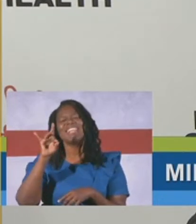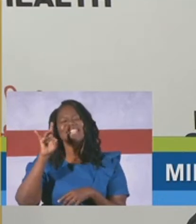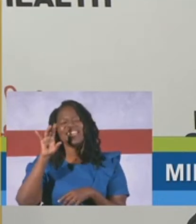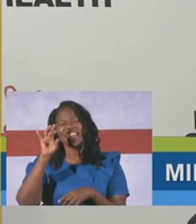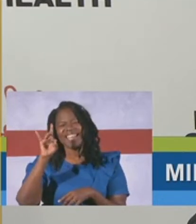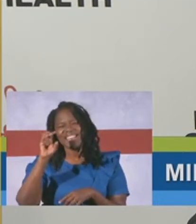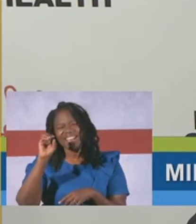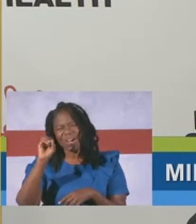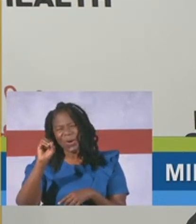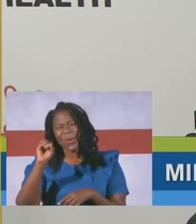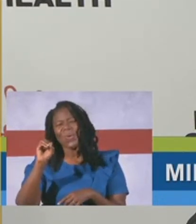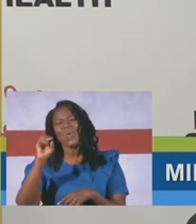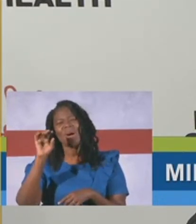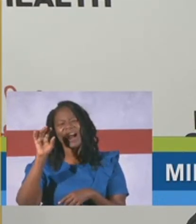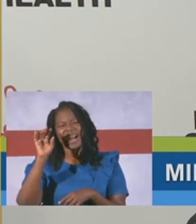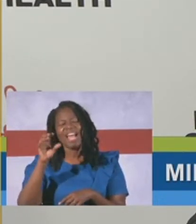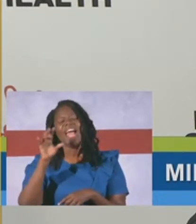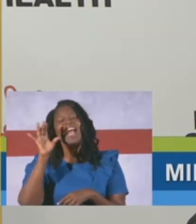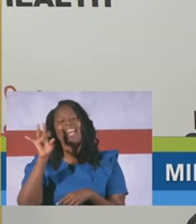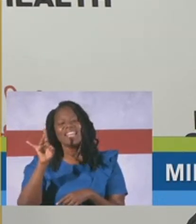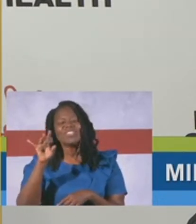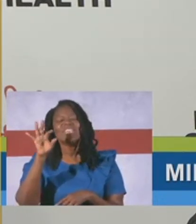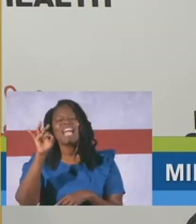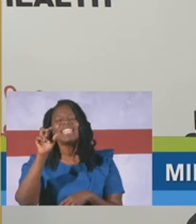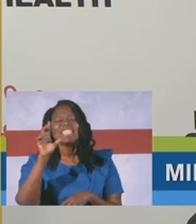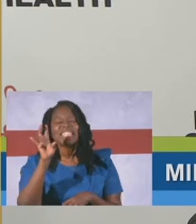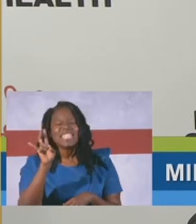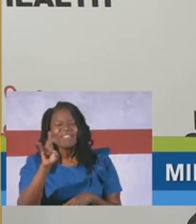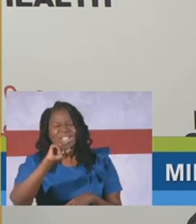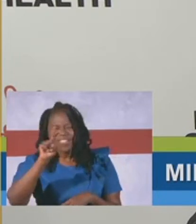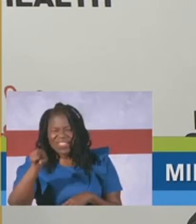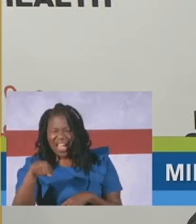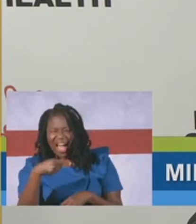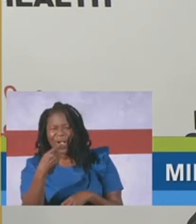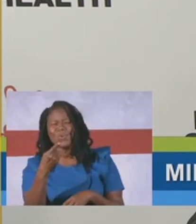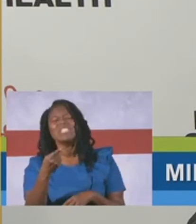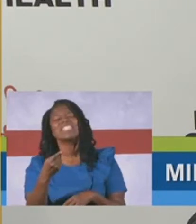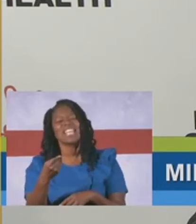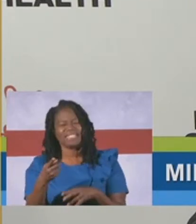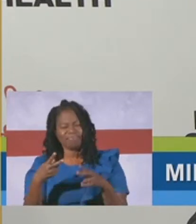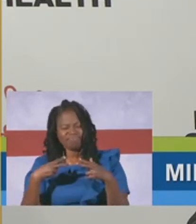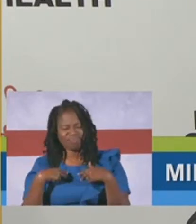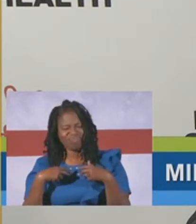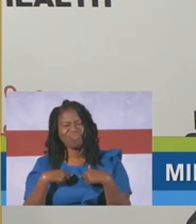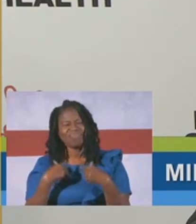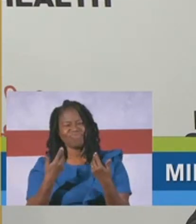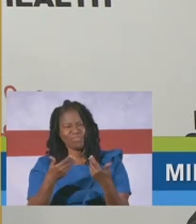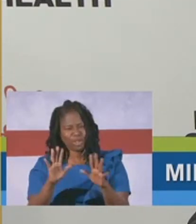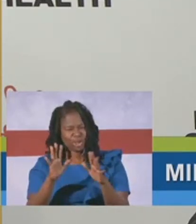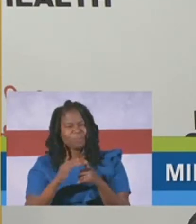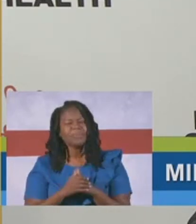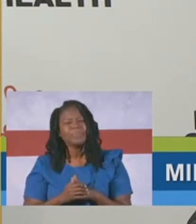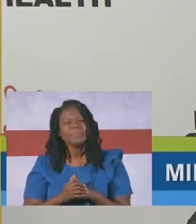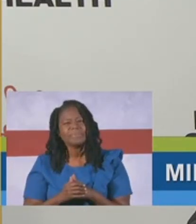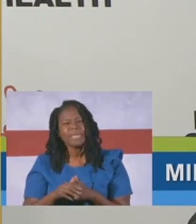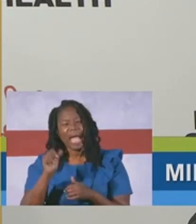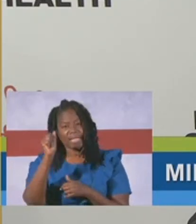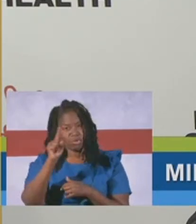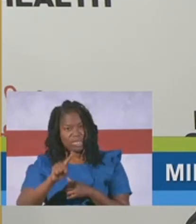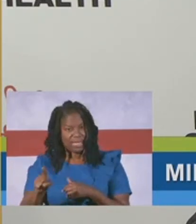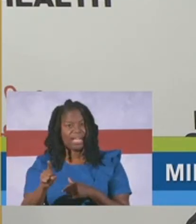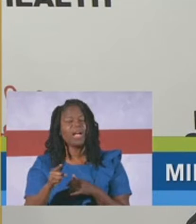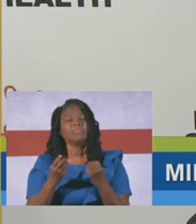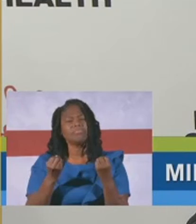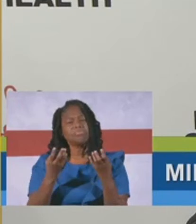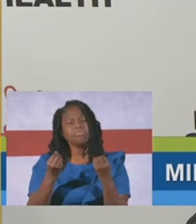897,805 of those. AstraZeneca, across the range, first dose, second dose, additional primary dose when that